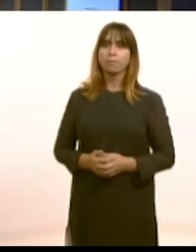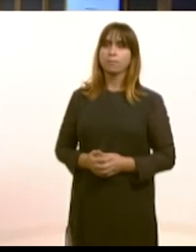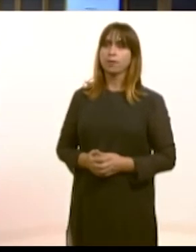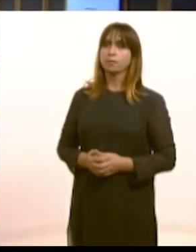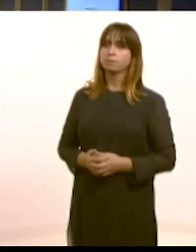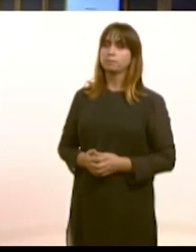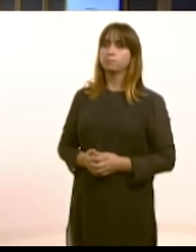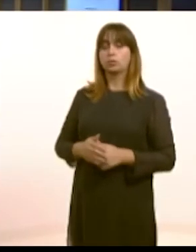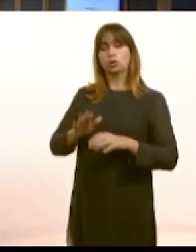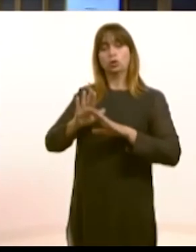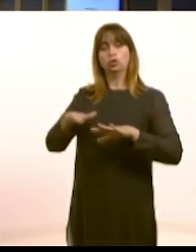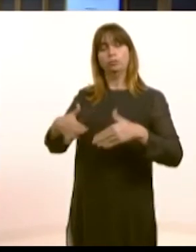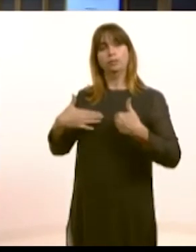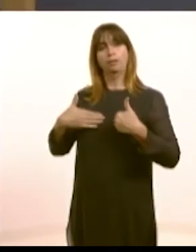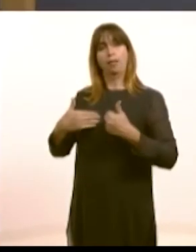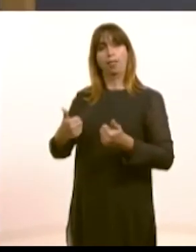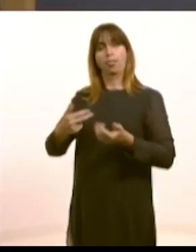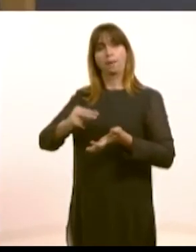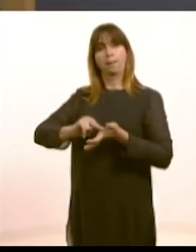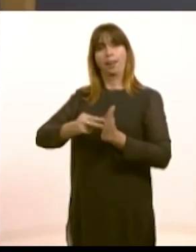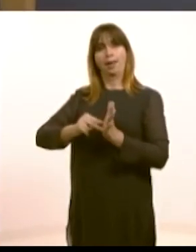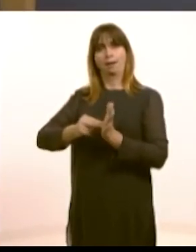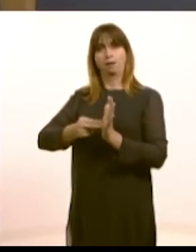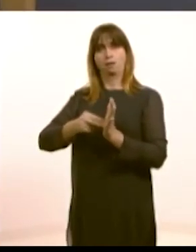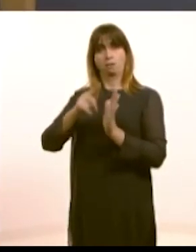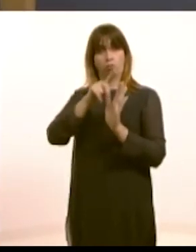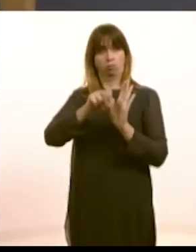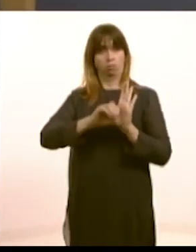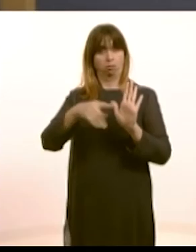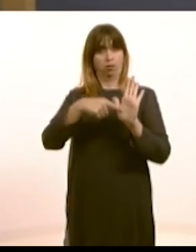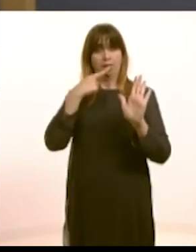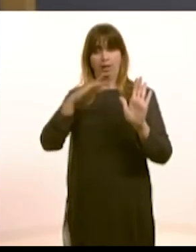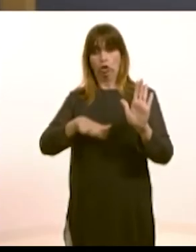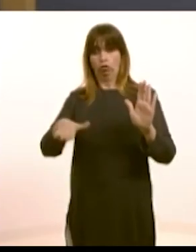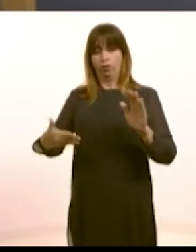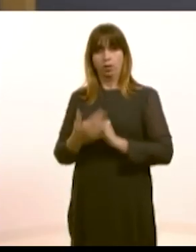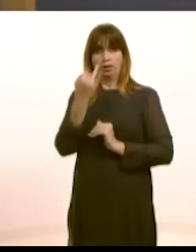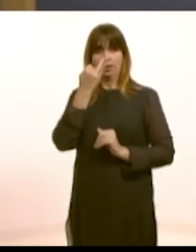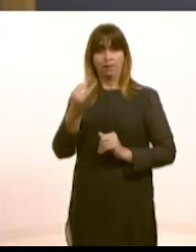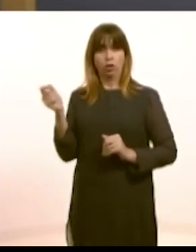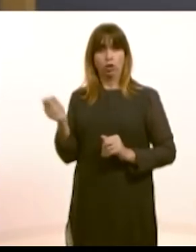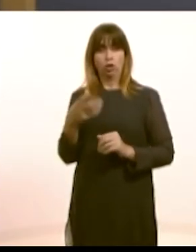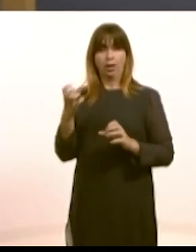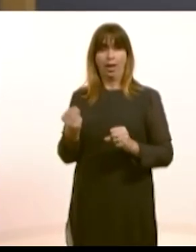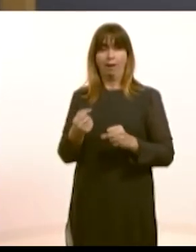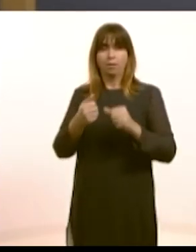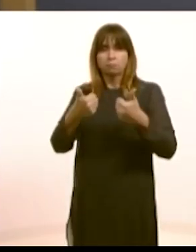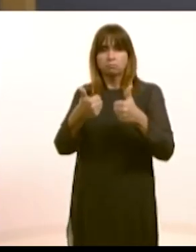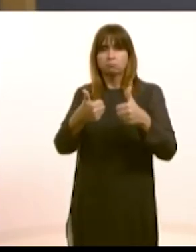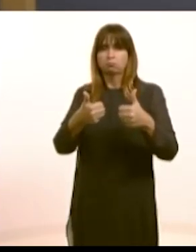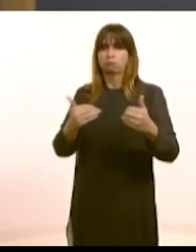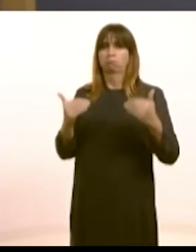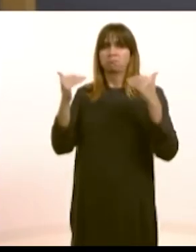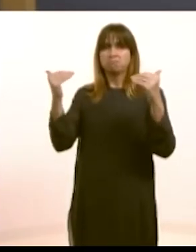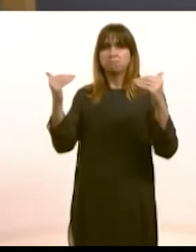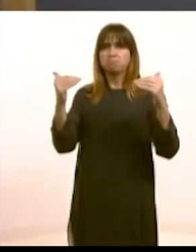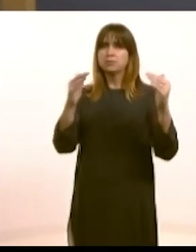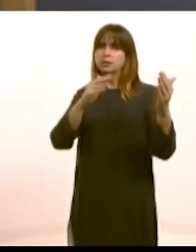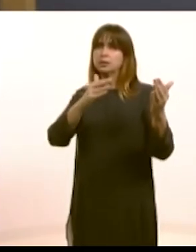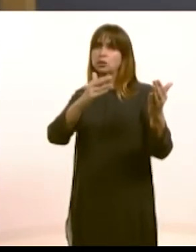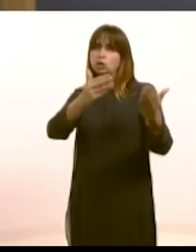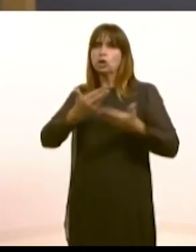the children's health plan that you published, First Minister, every child under seven is supposed to be given the same consistency of service in winter or